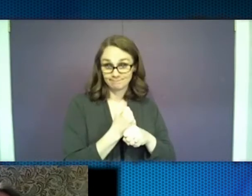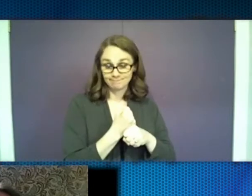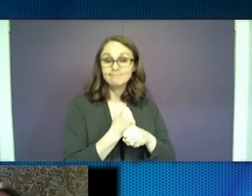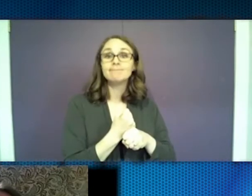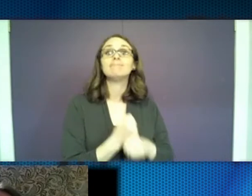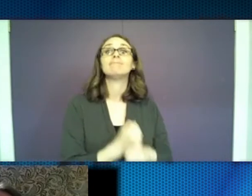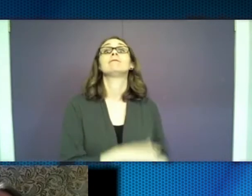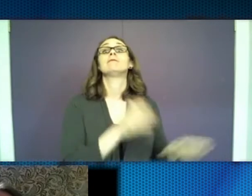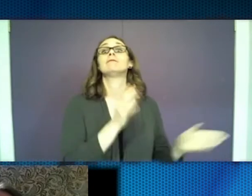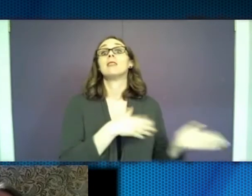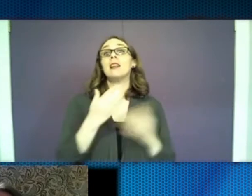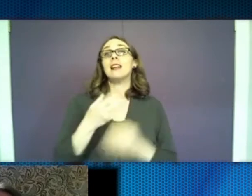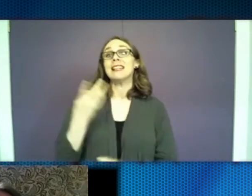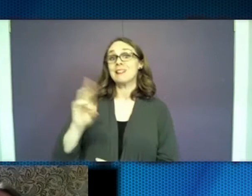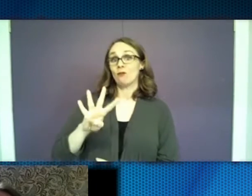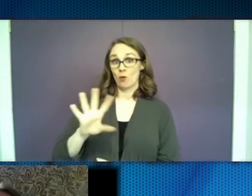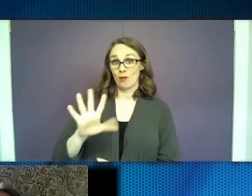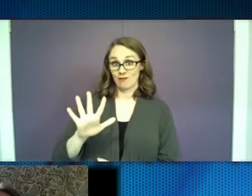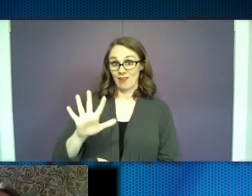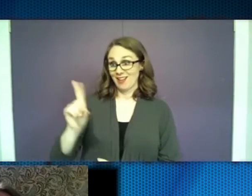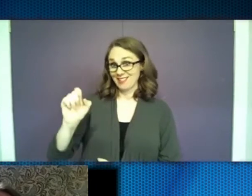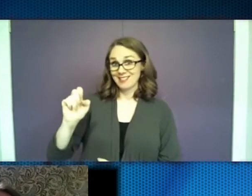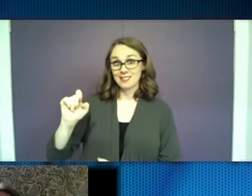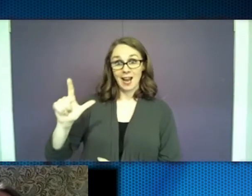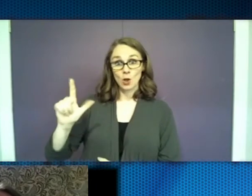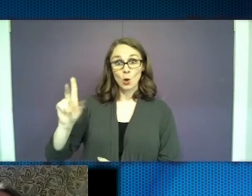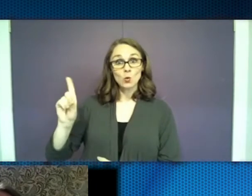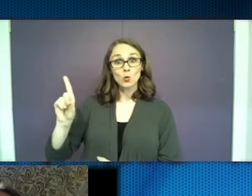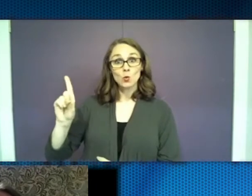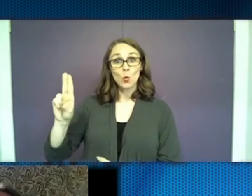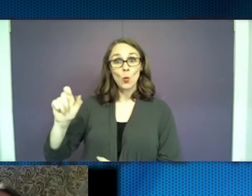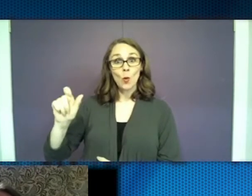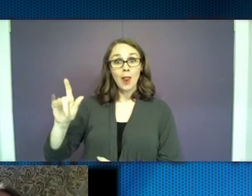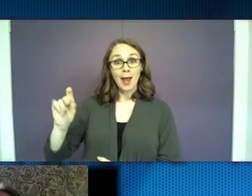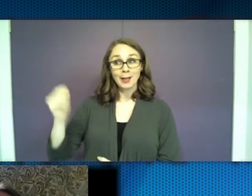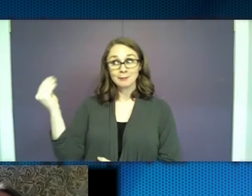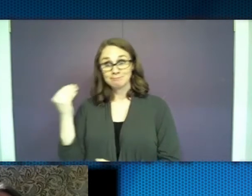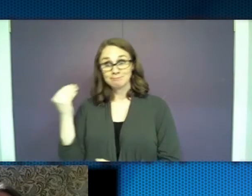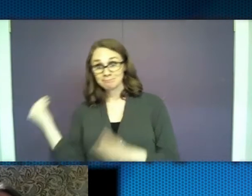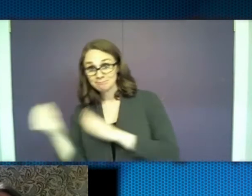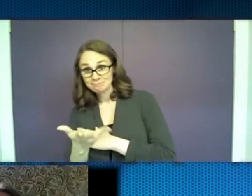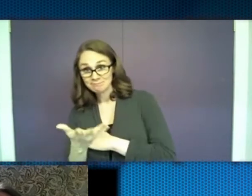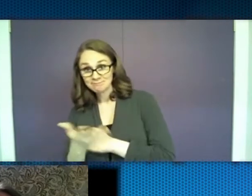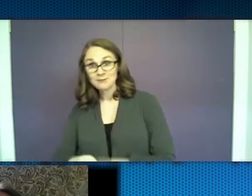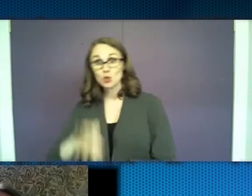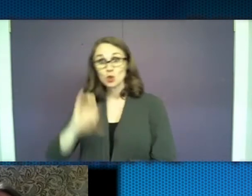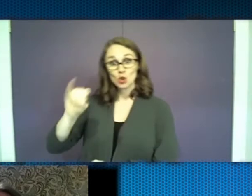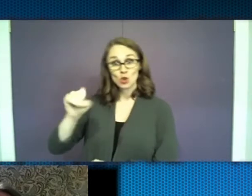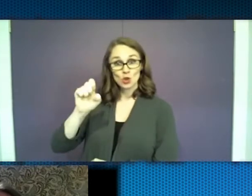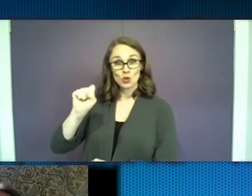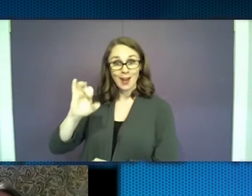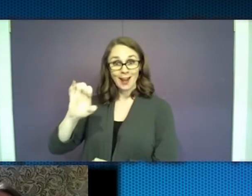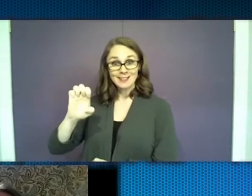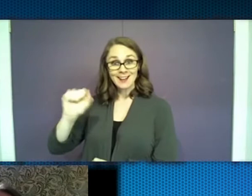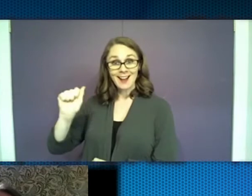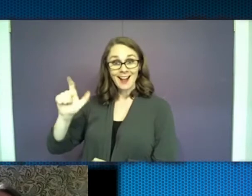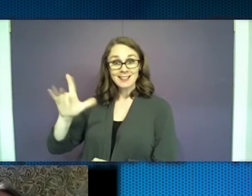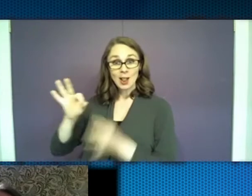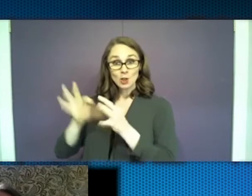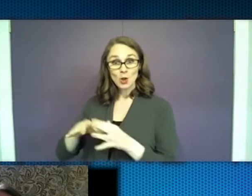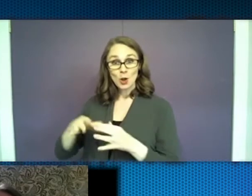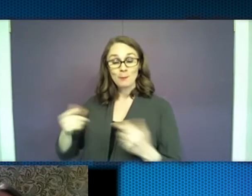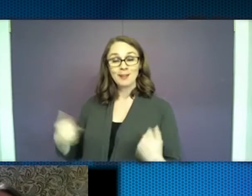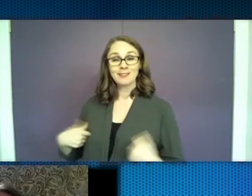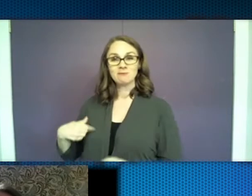in 1745, Daniel Delaney, and quick aside here, Jesse, our ASL interpreter, is a